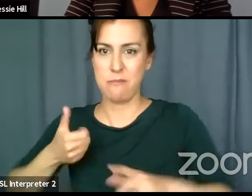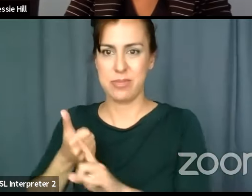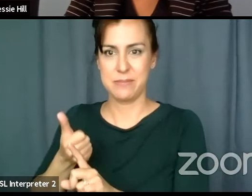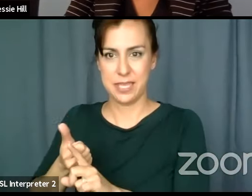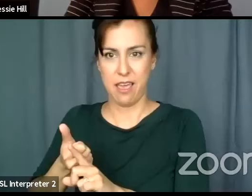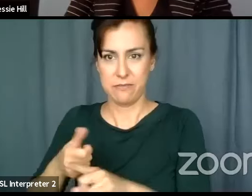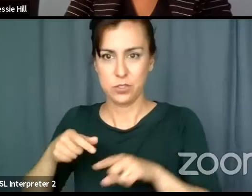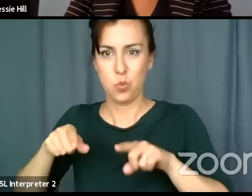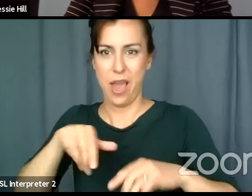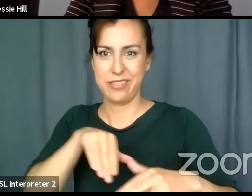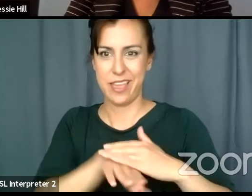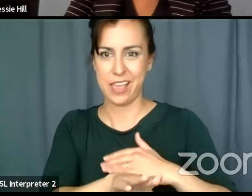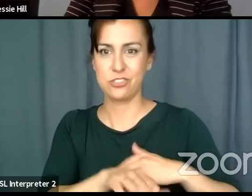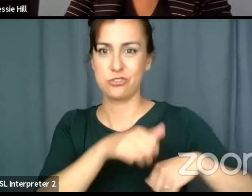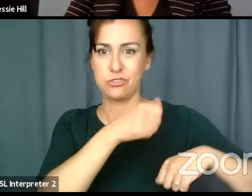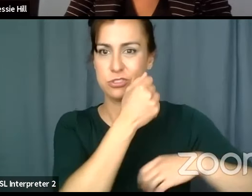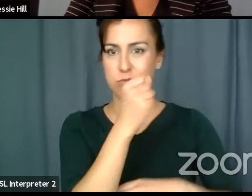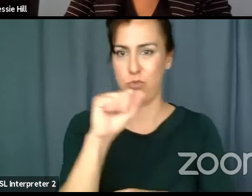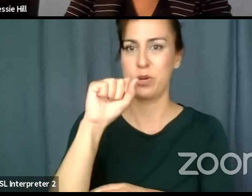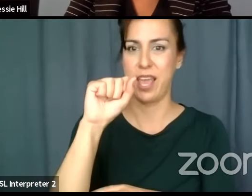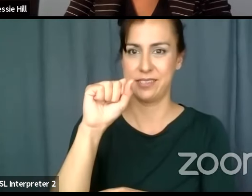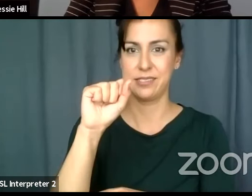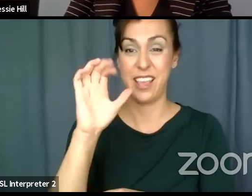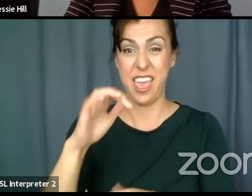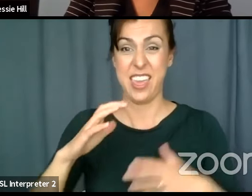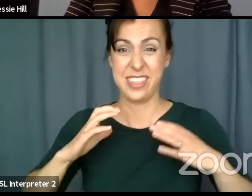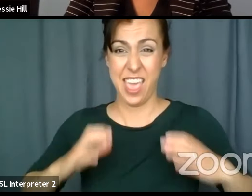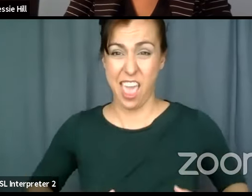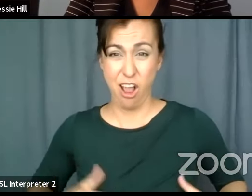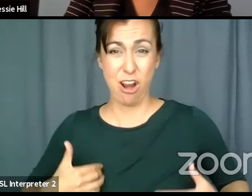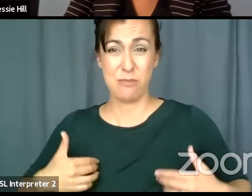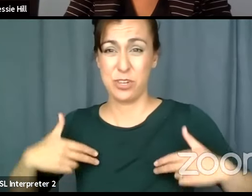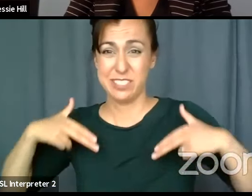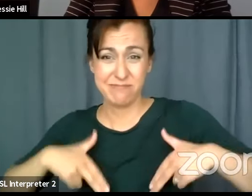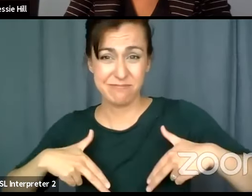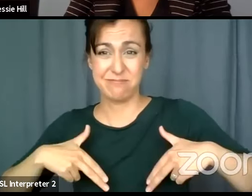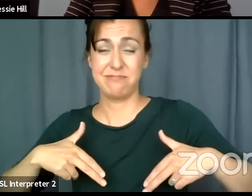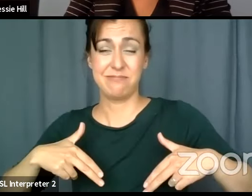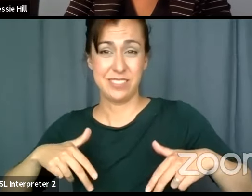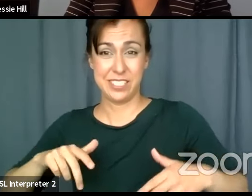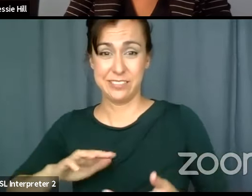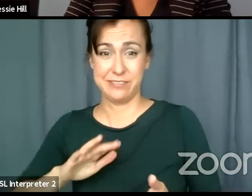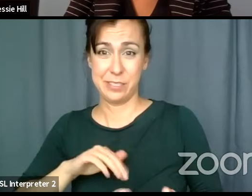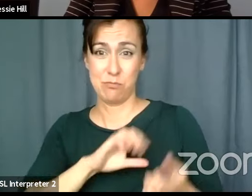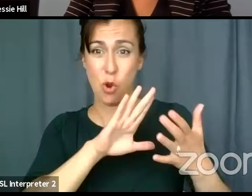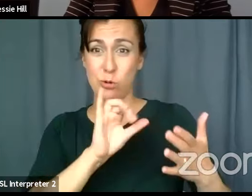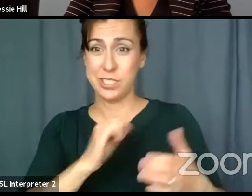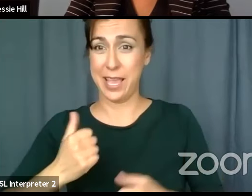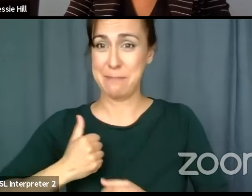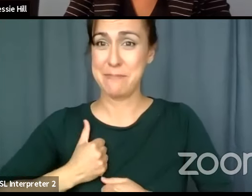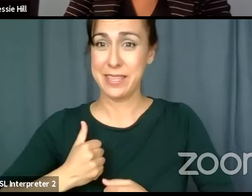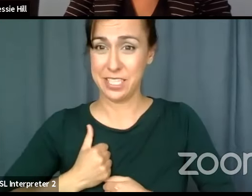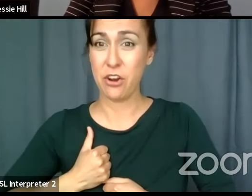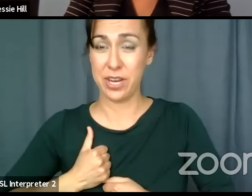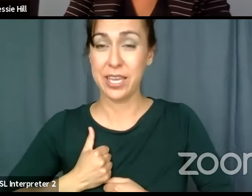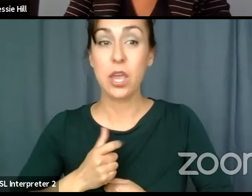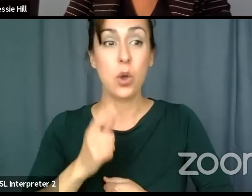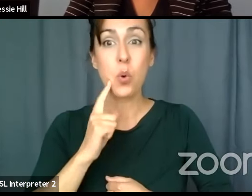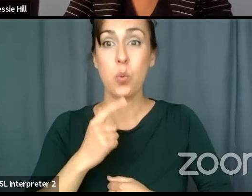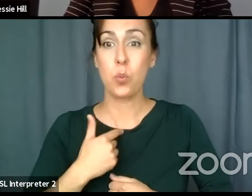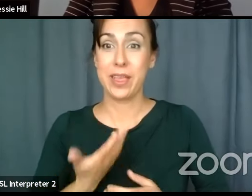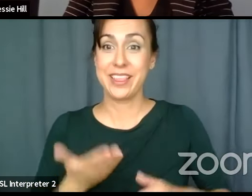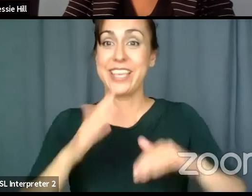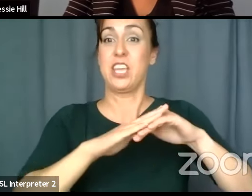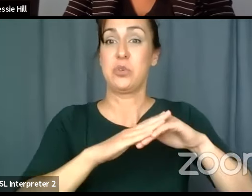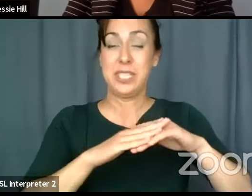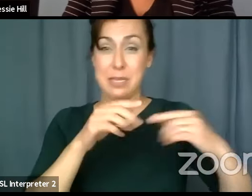is that those, that armament, that militarization can also escalate tensions and conflicts between the